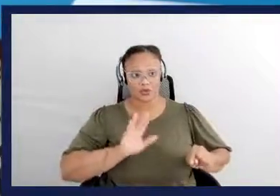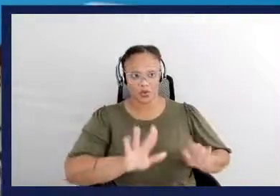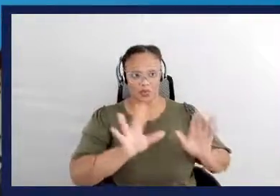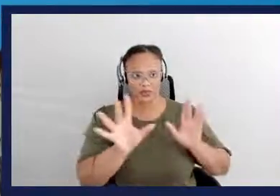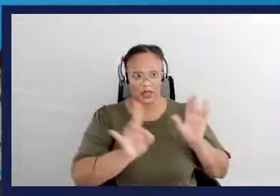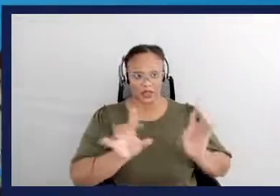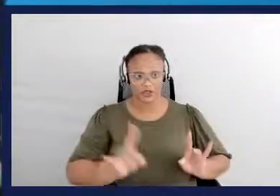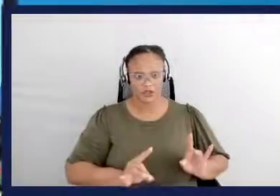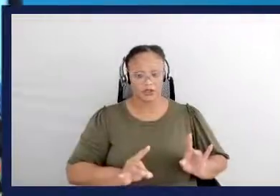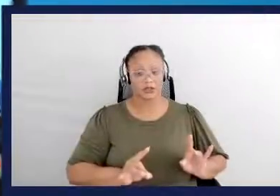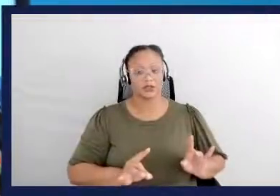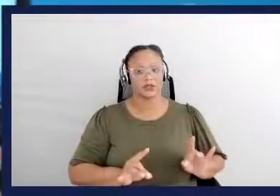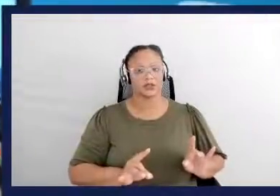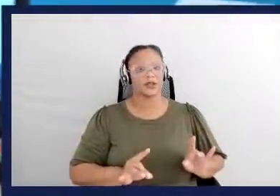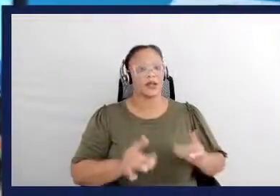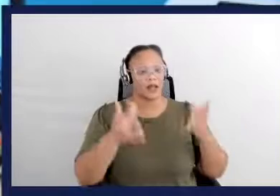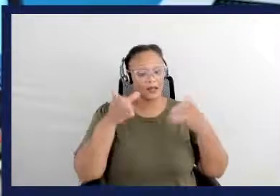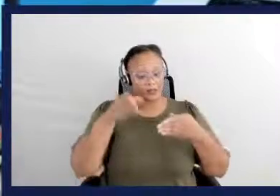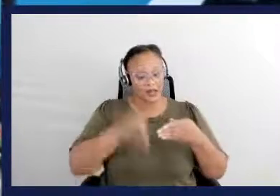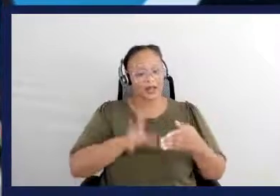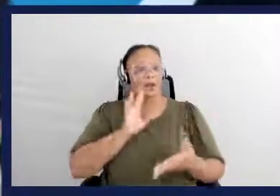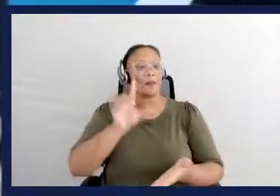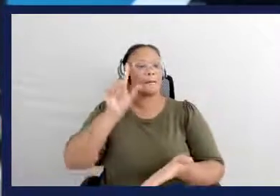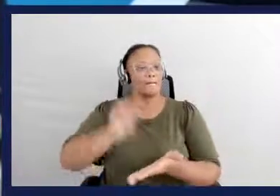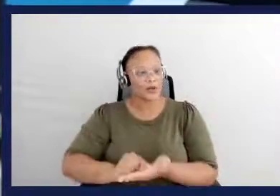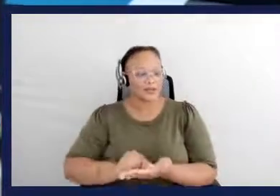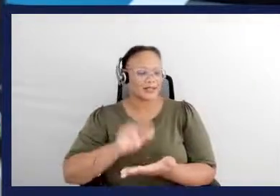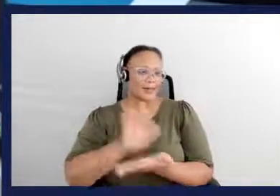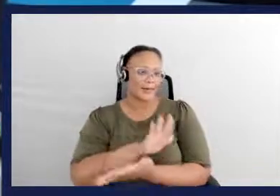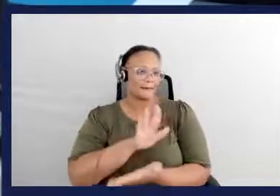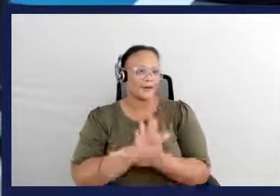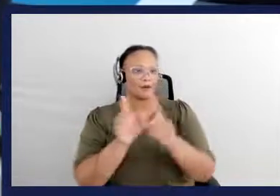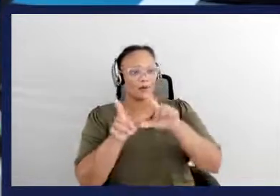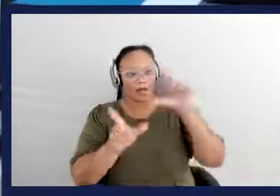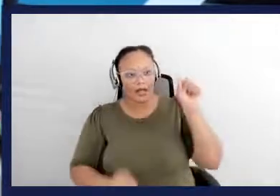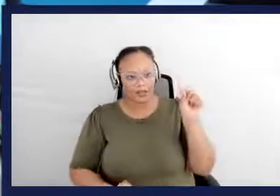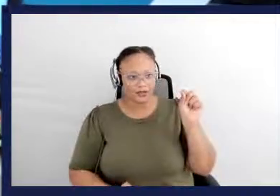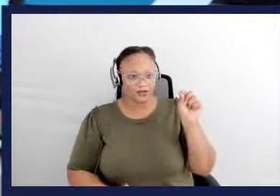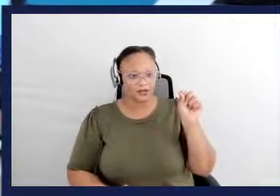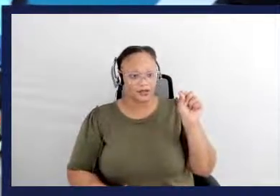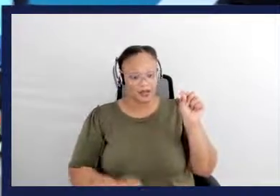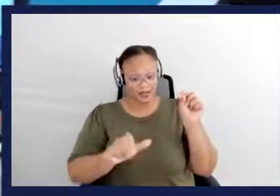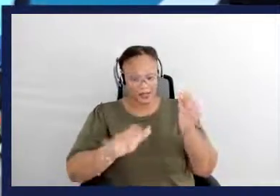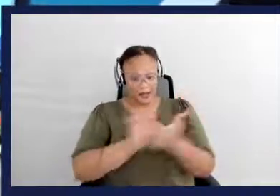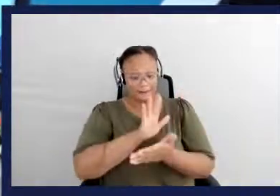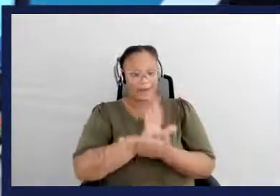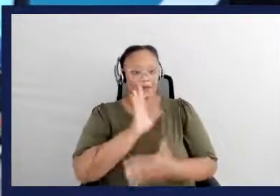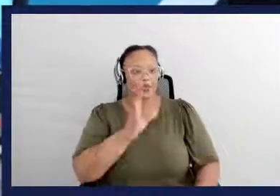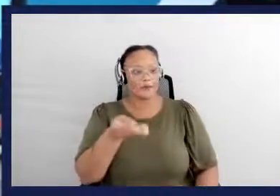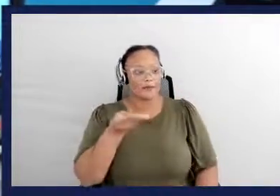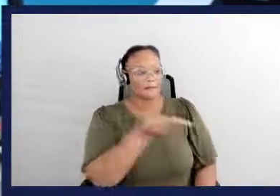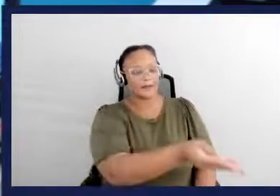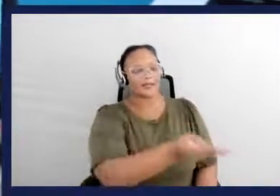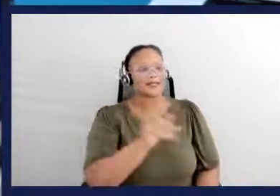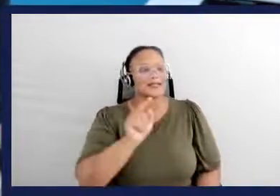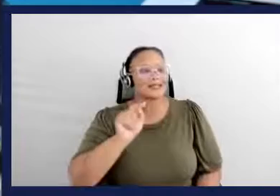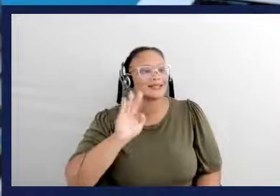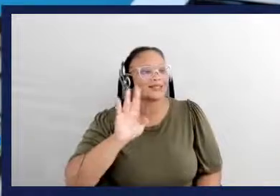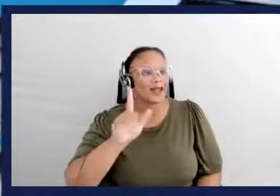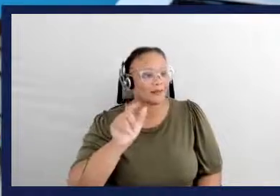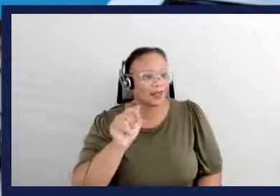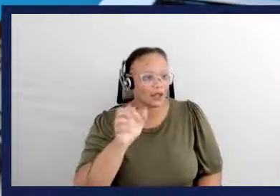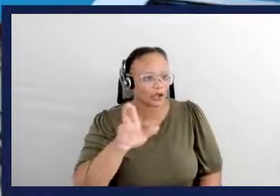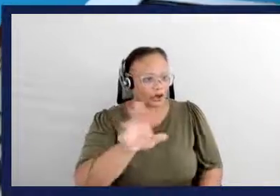hard copy ballot. So this is a paper ballot that is what gets inserted into the tabulator and ultimately tabulated, and it